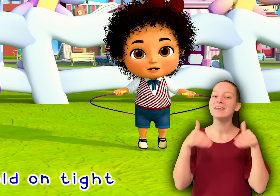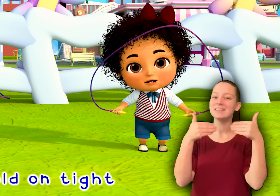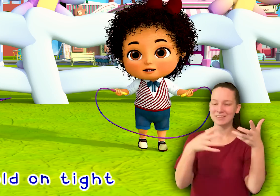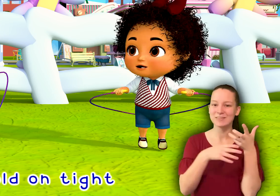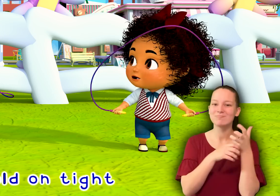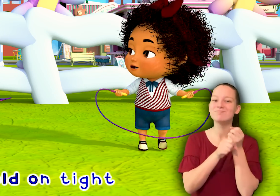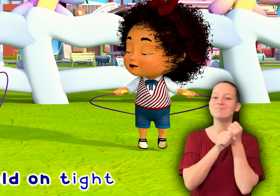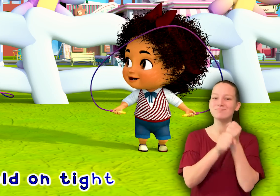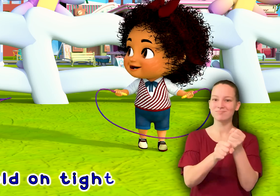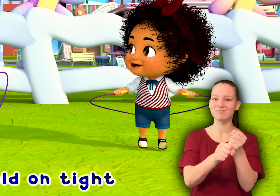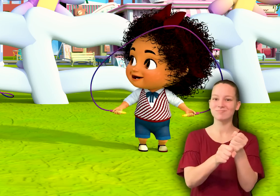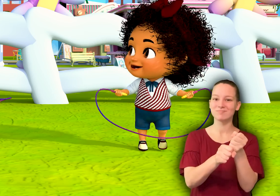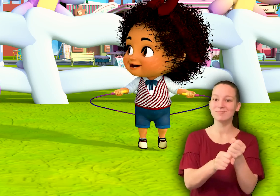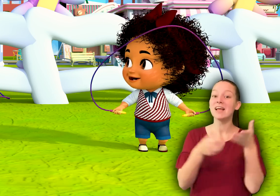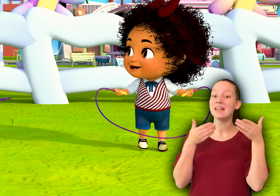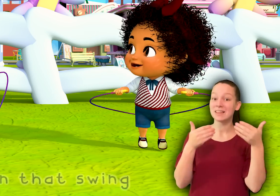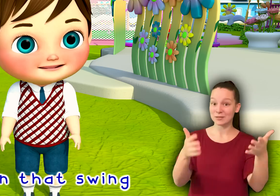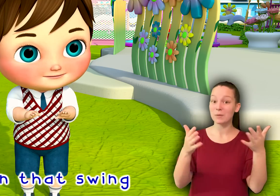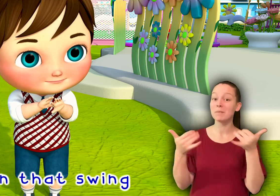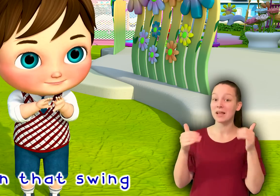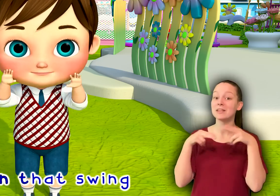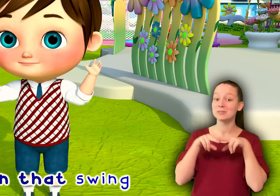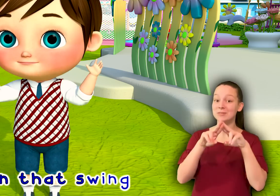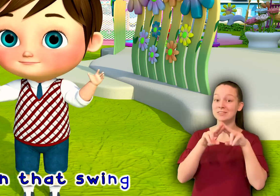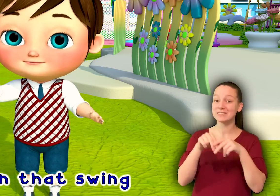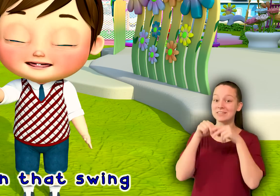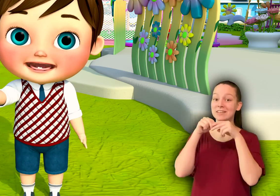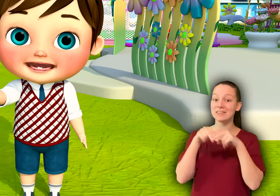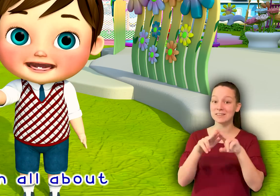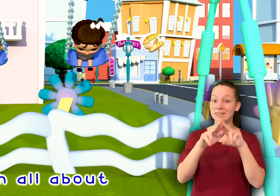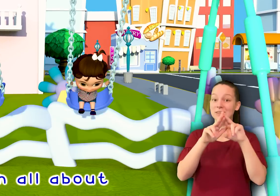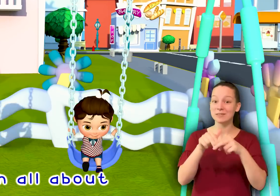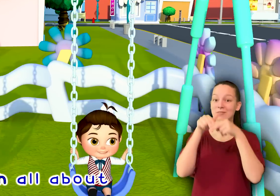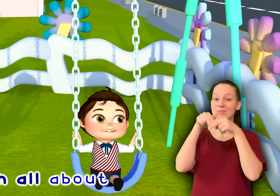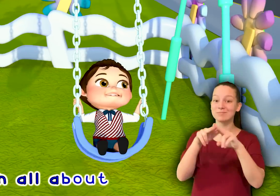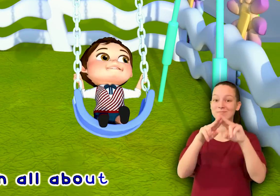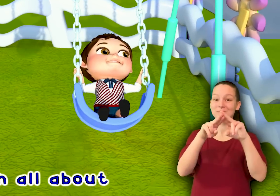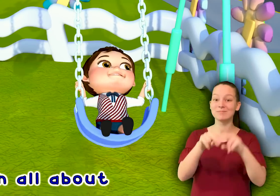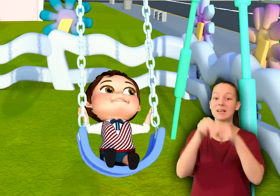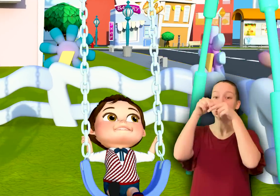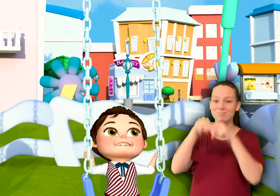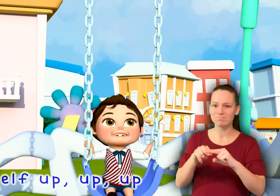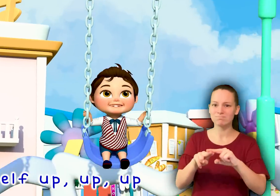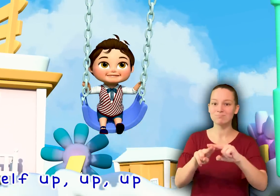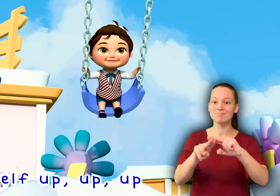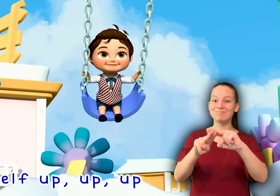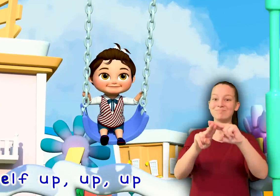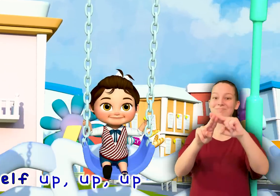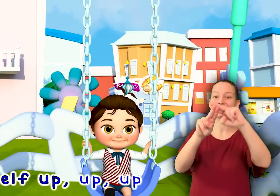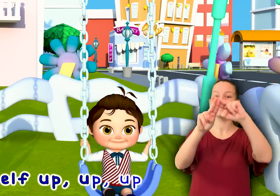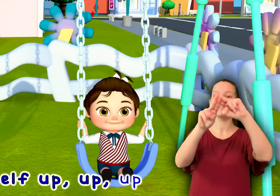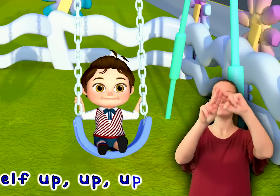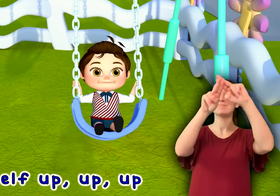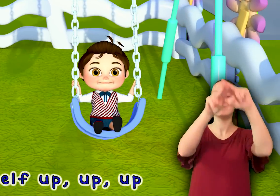boo here we go hold on tight let's go play on that swing let's go down all about you swing